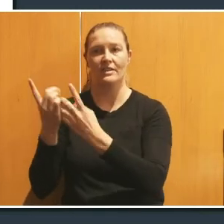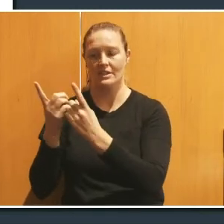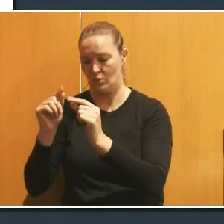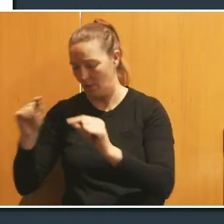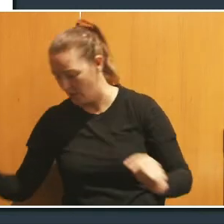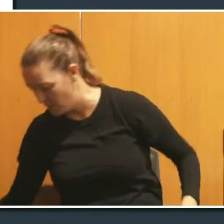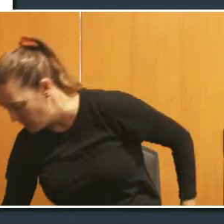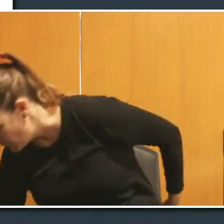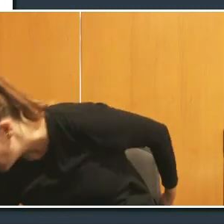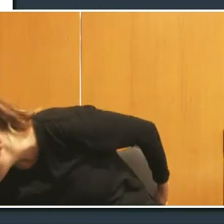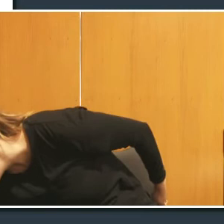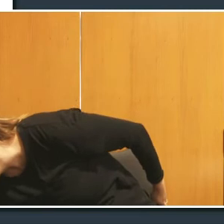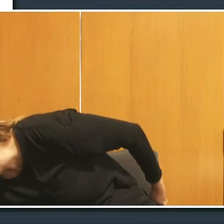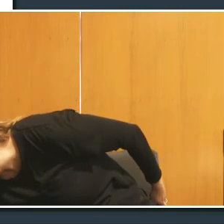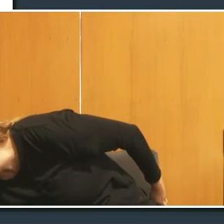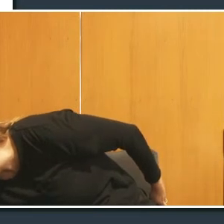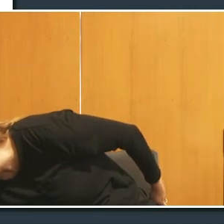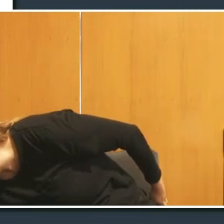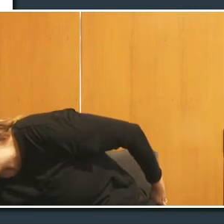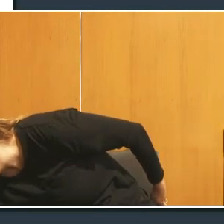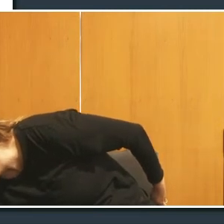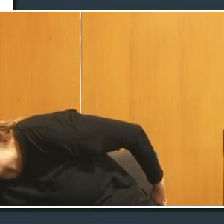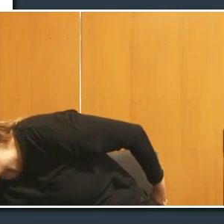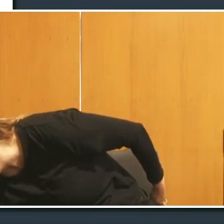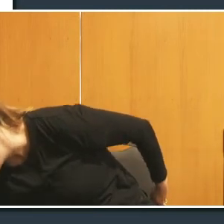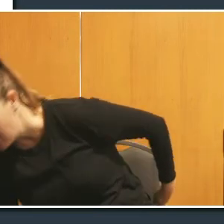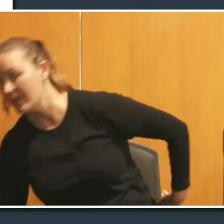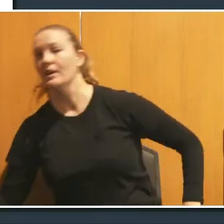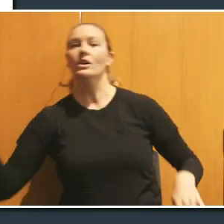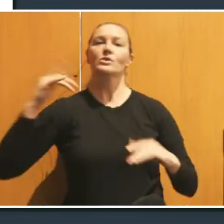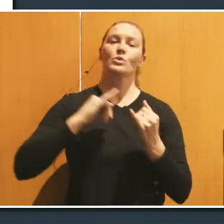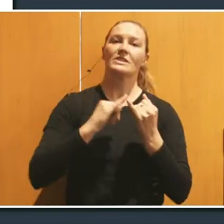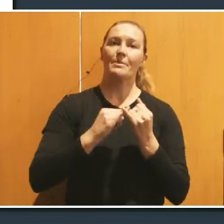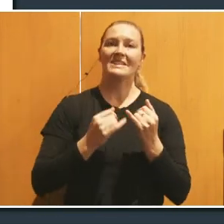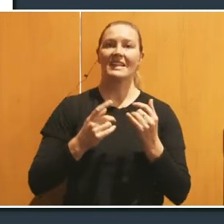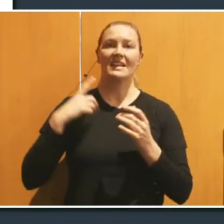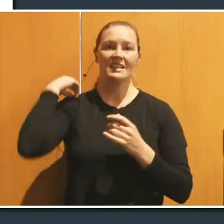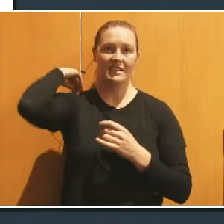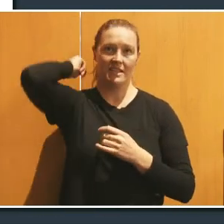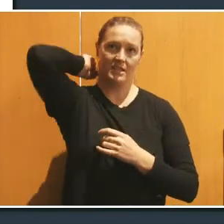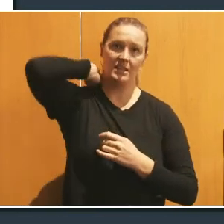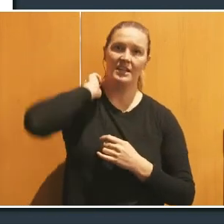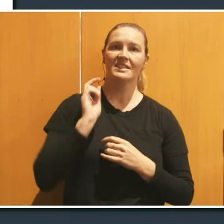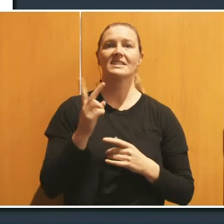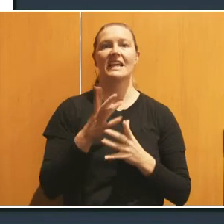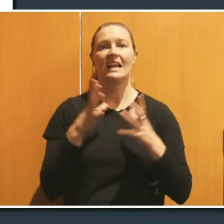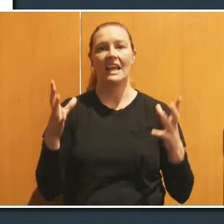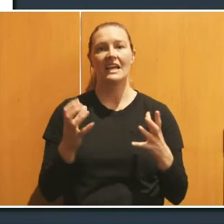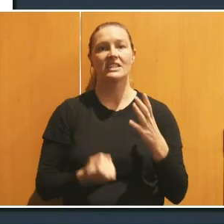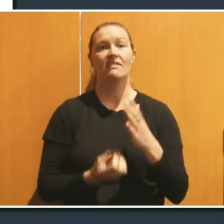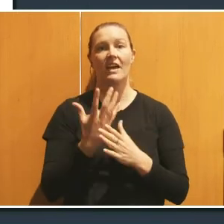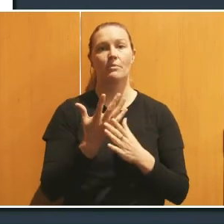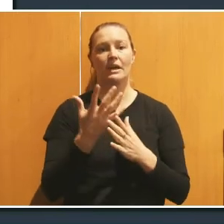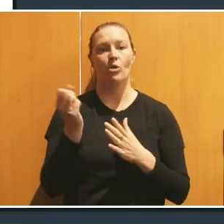and the company's behalf. So Somerset's a second largest developer and operator of retirement villages in New Zealand.